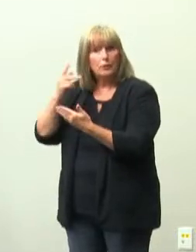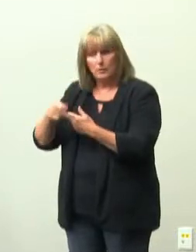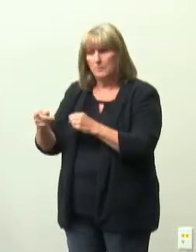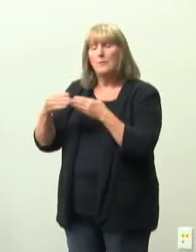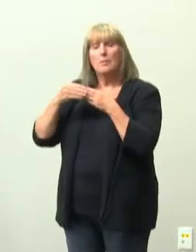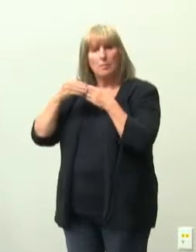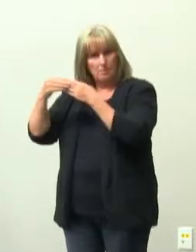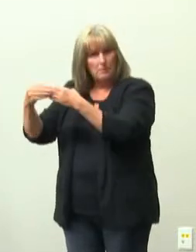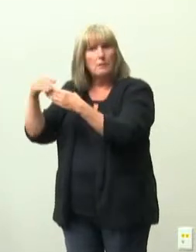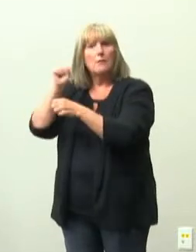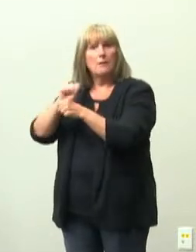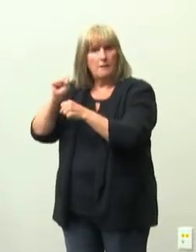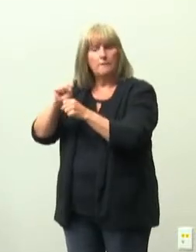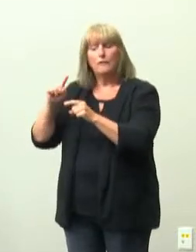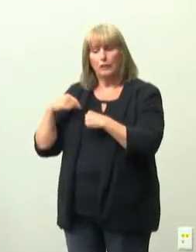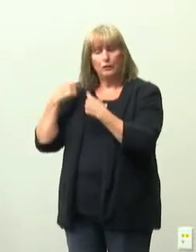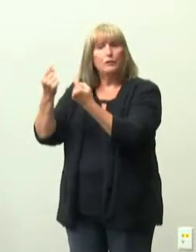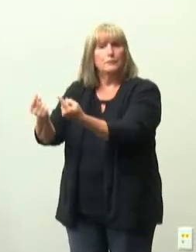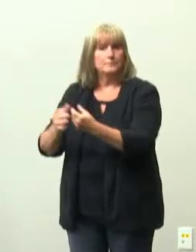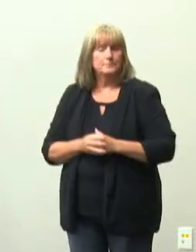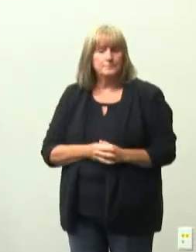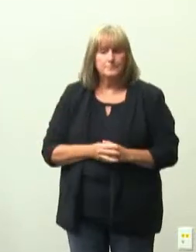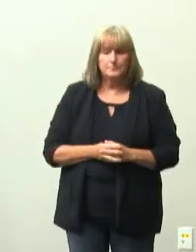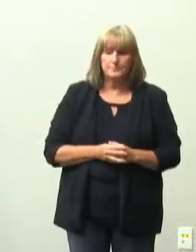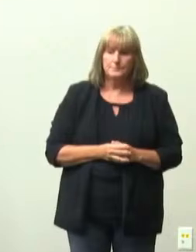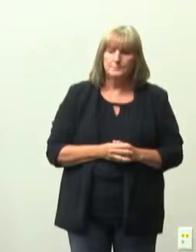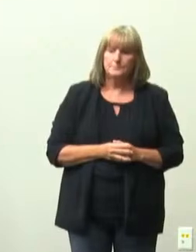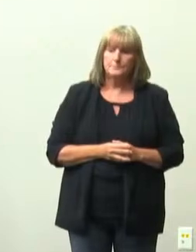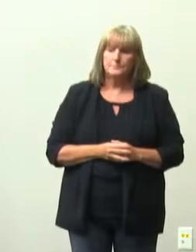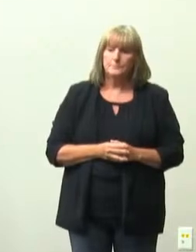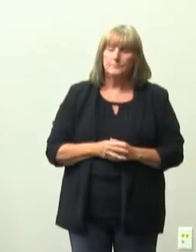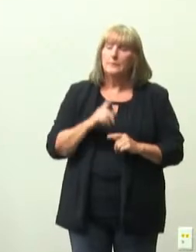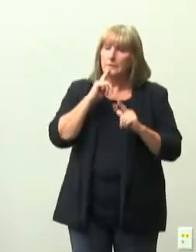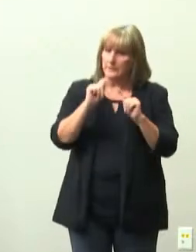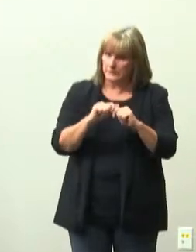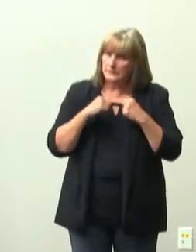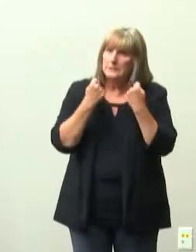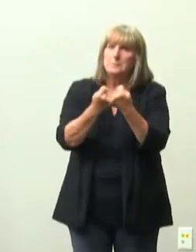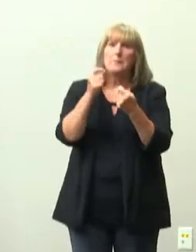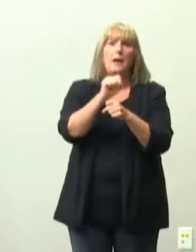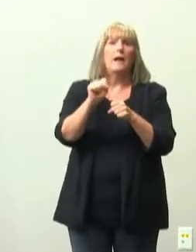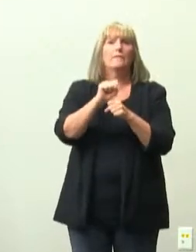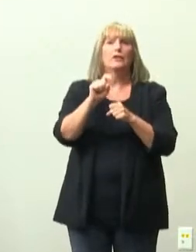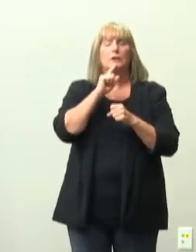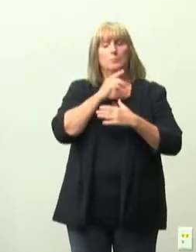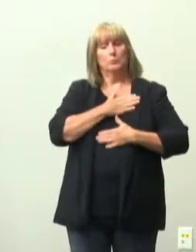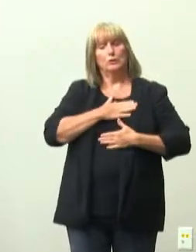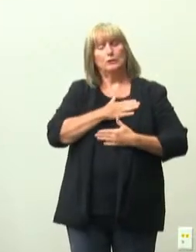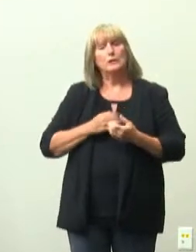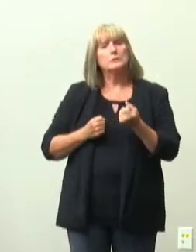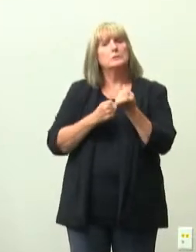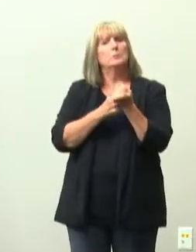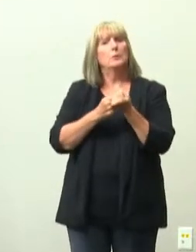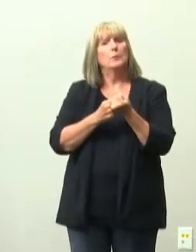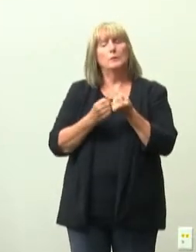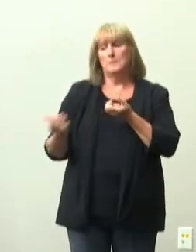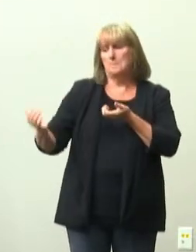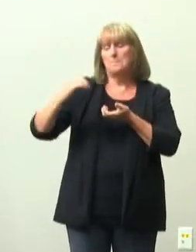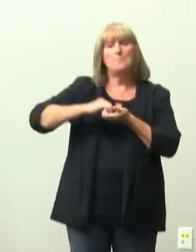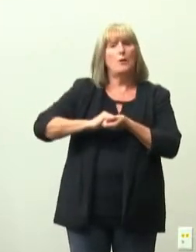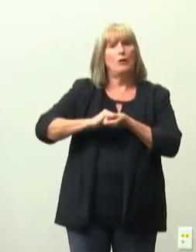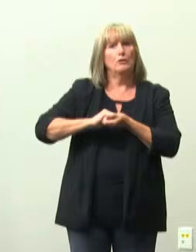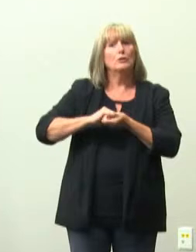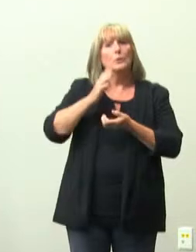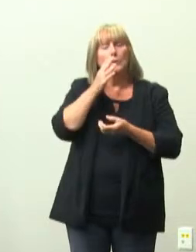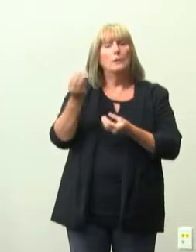literacy efforts with local health departments statewide. This has been a team effort, and we appreciate the support that our partners and this grant will afford